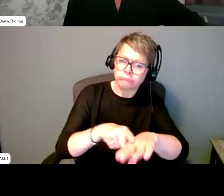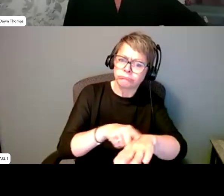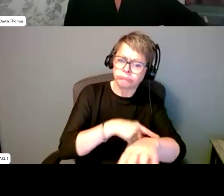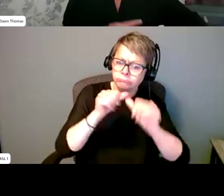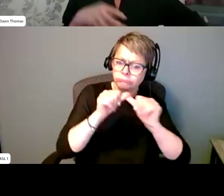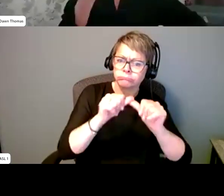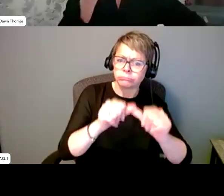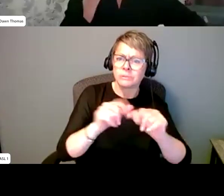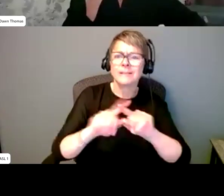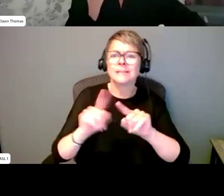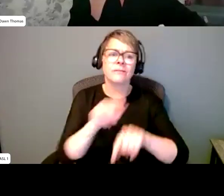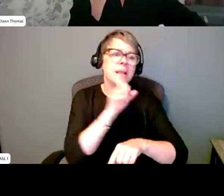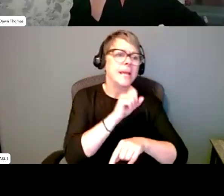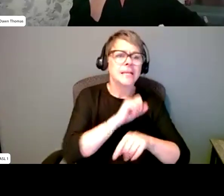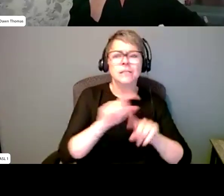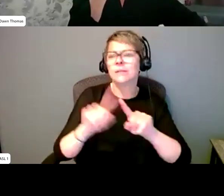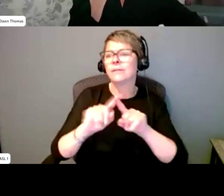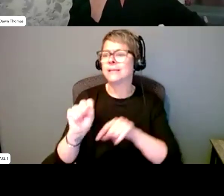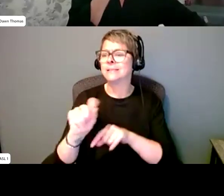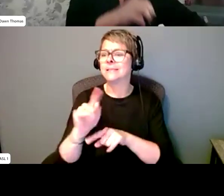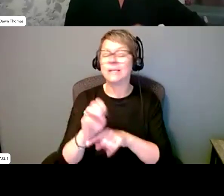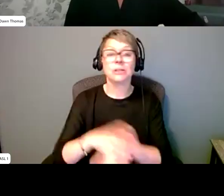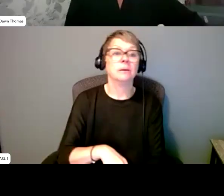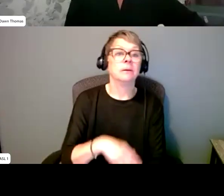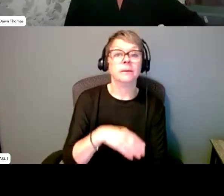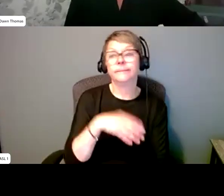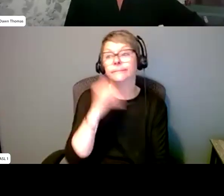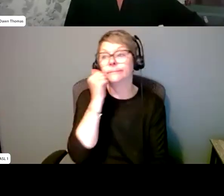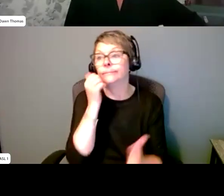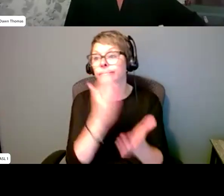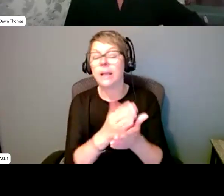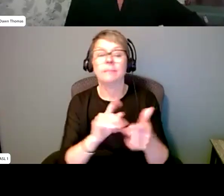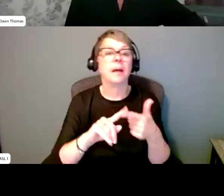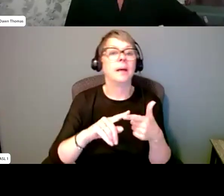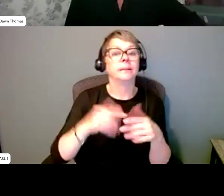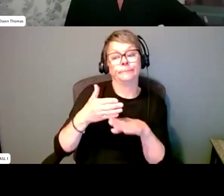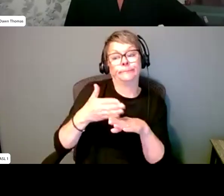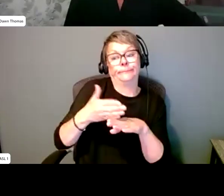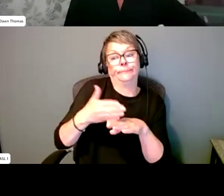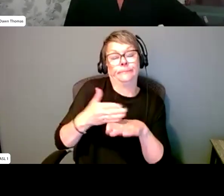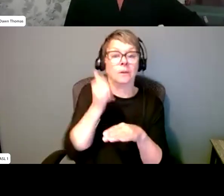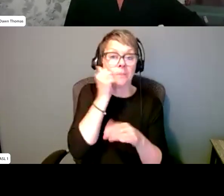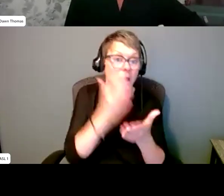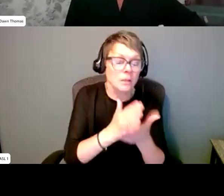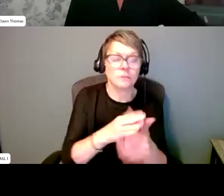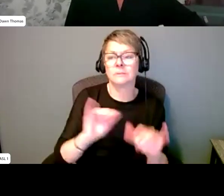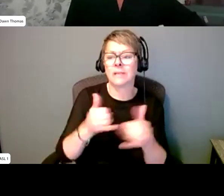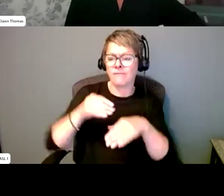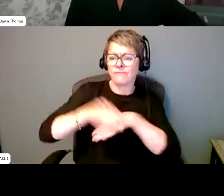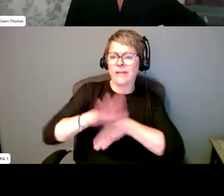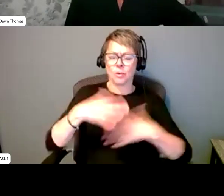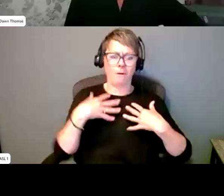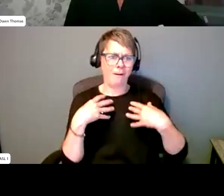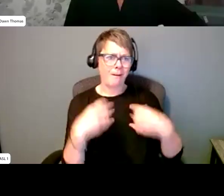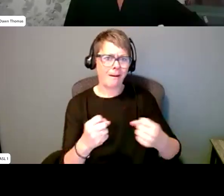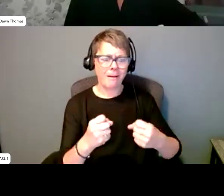and stages, right? We're hearing about menopause and perimenopause and how that affects health and well-being. And health and wealth, you talk a